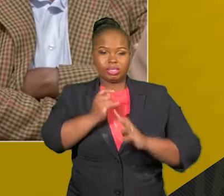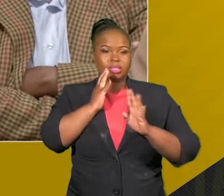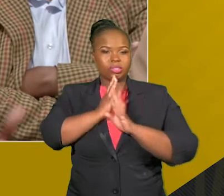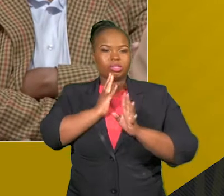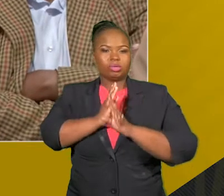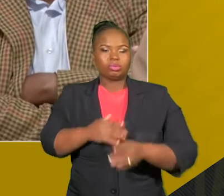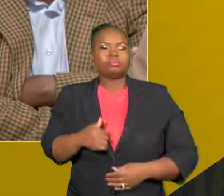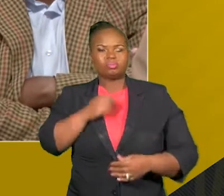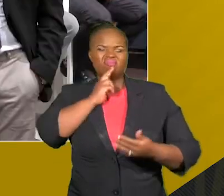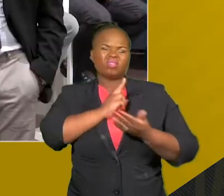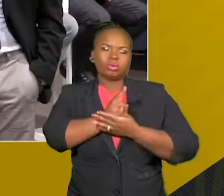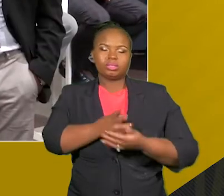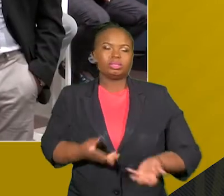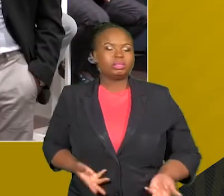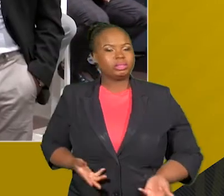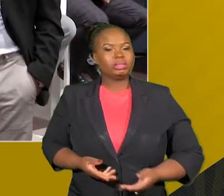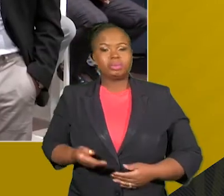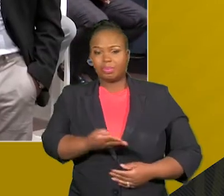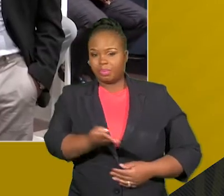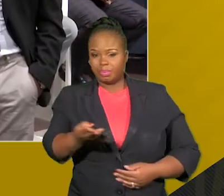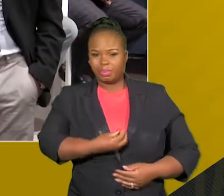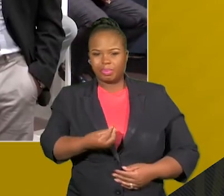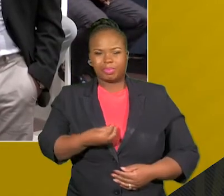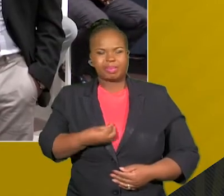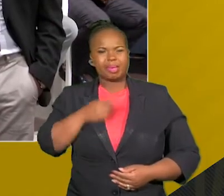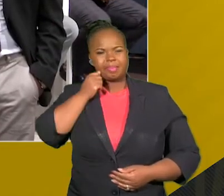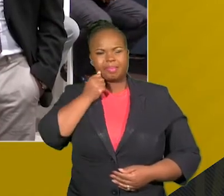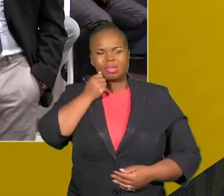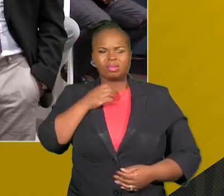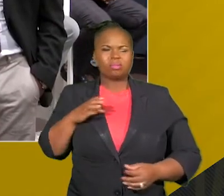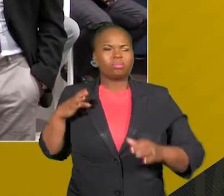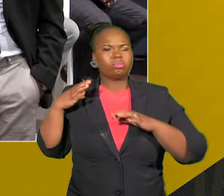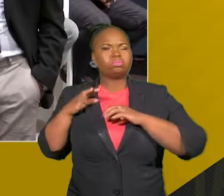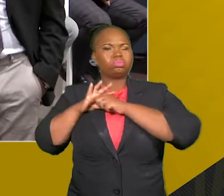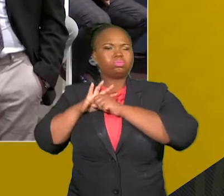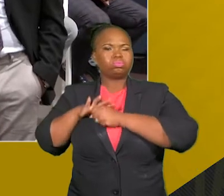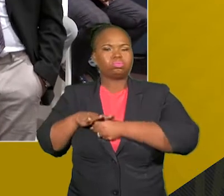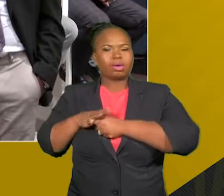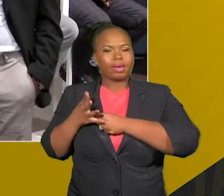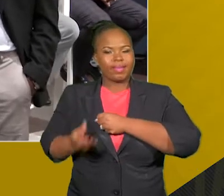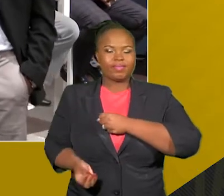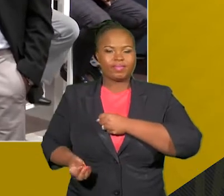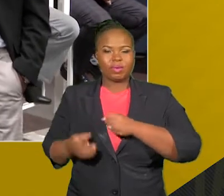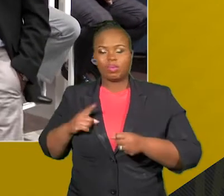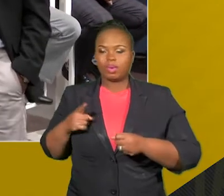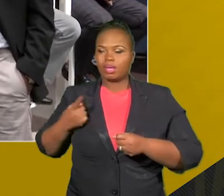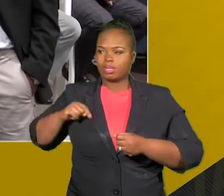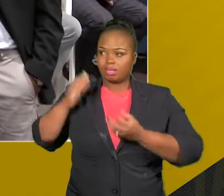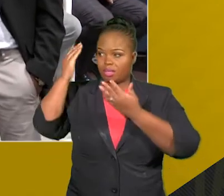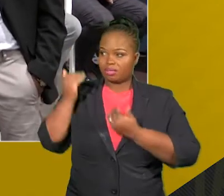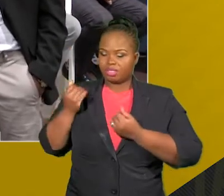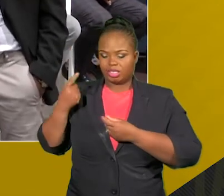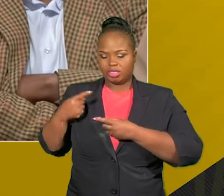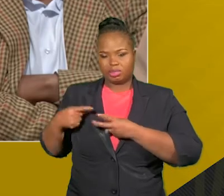yeah, I want to be honest, these young men are under a lot of pressure. because of our expectations.